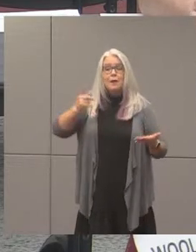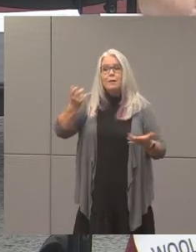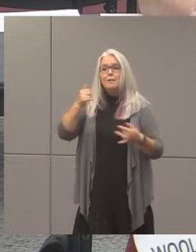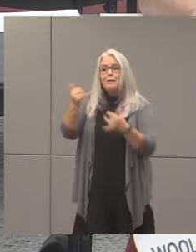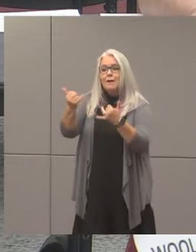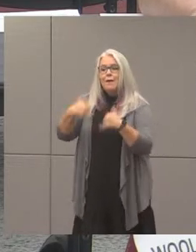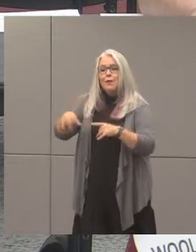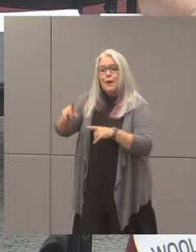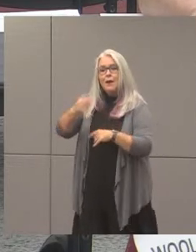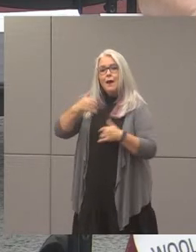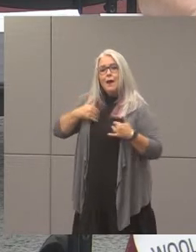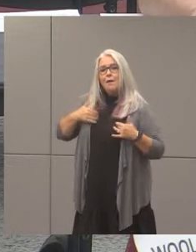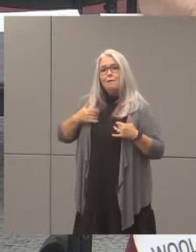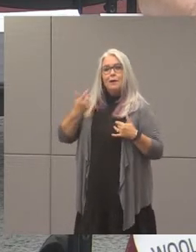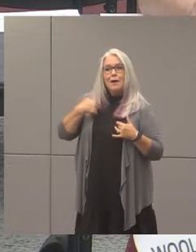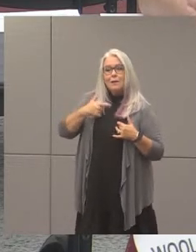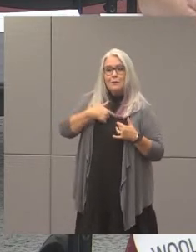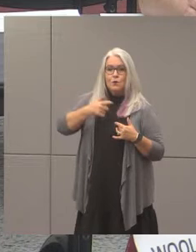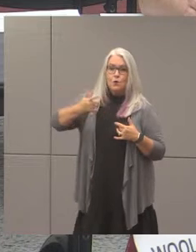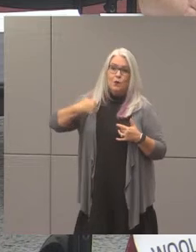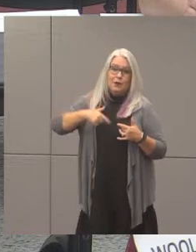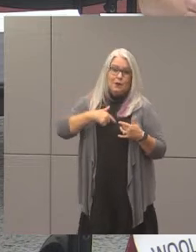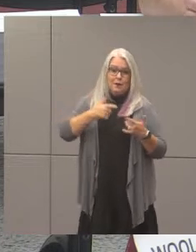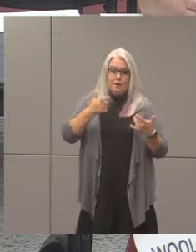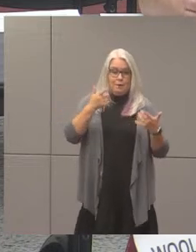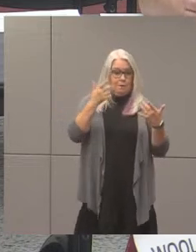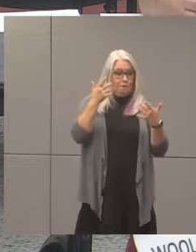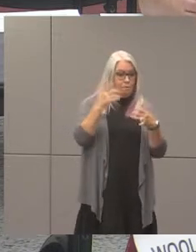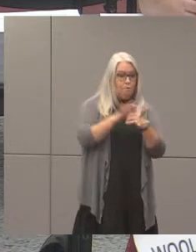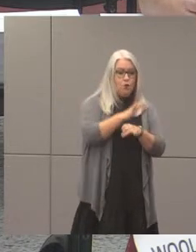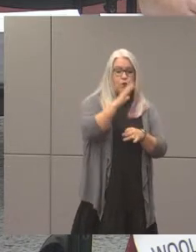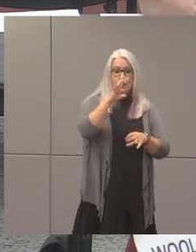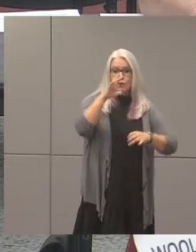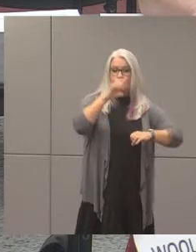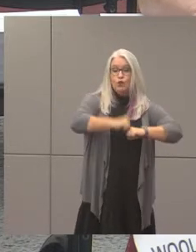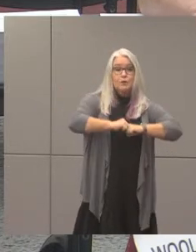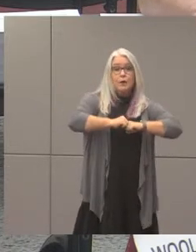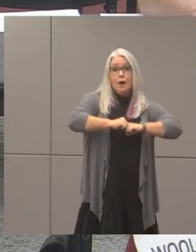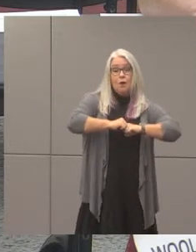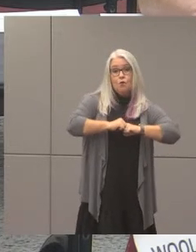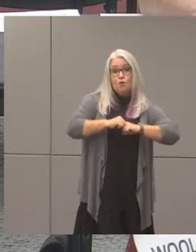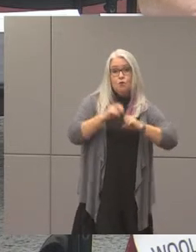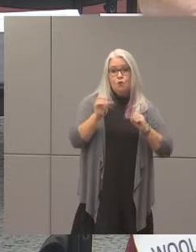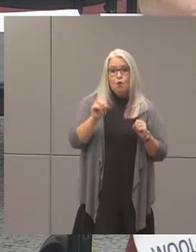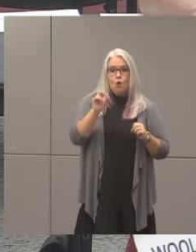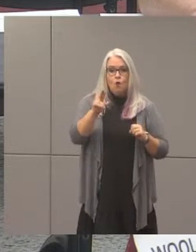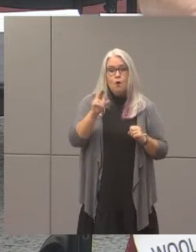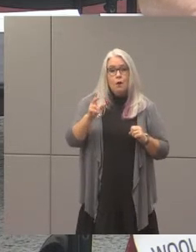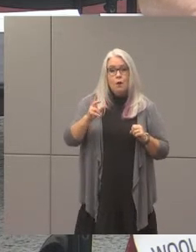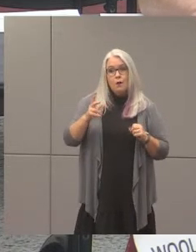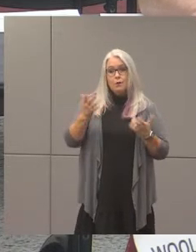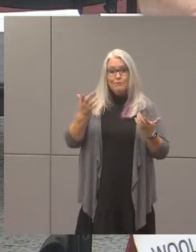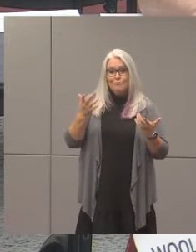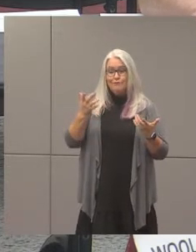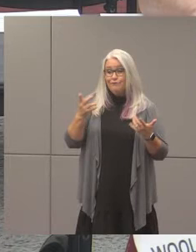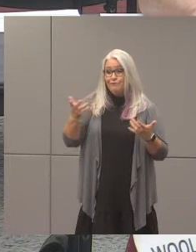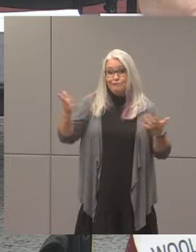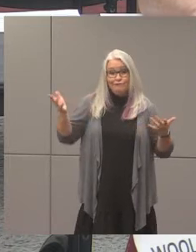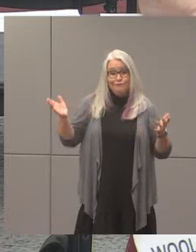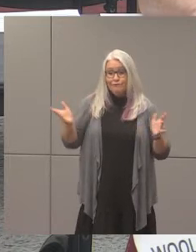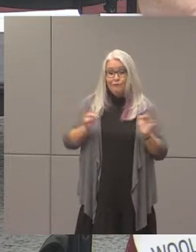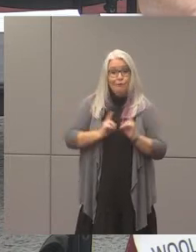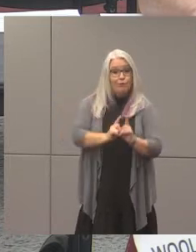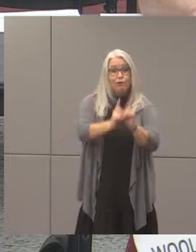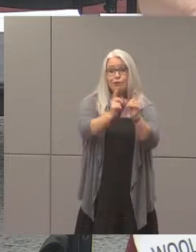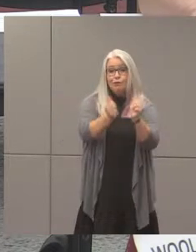that, it's either we get completely shut down or go along with what they say, and